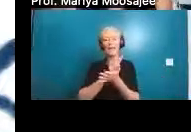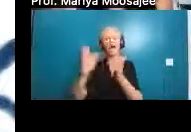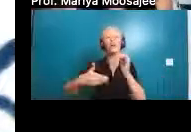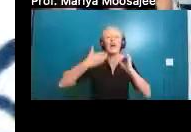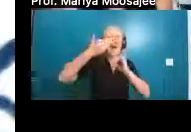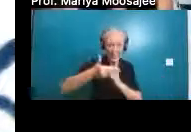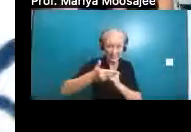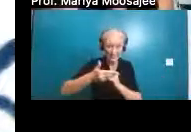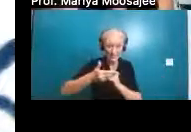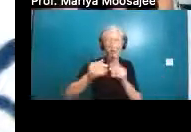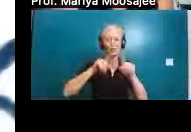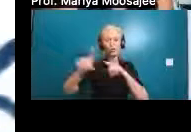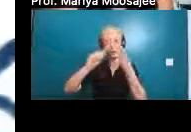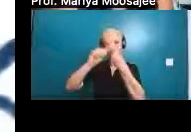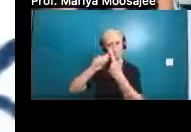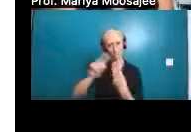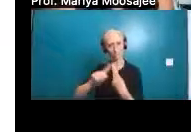end.